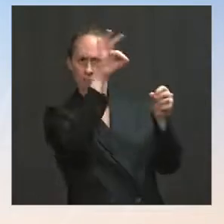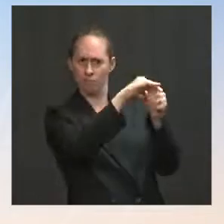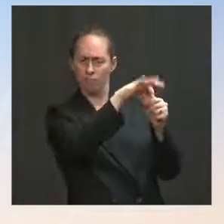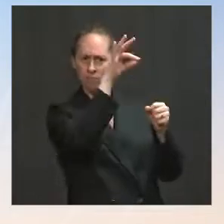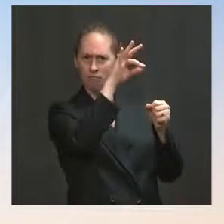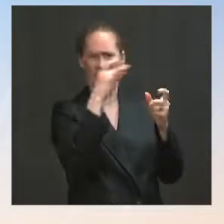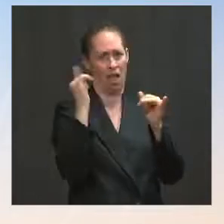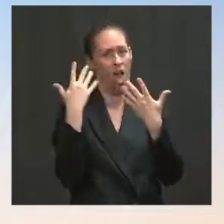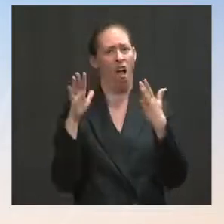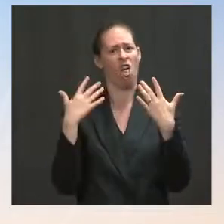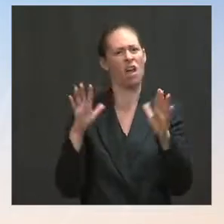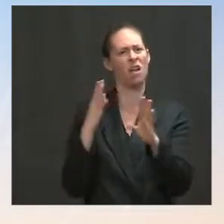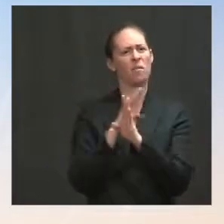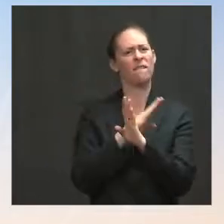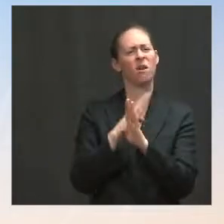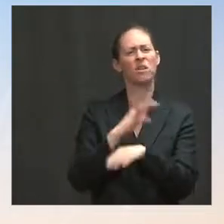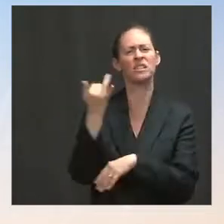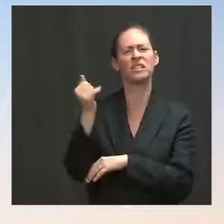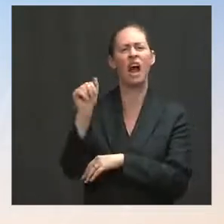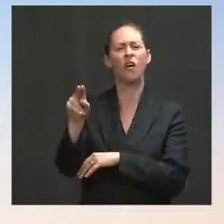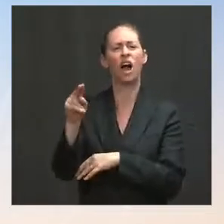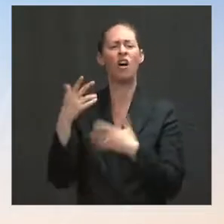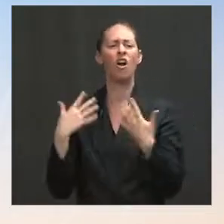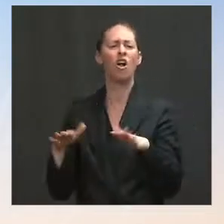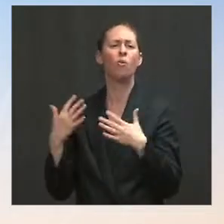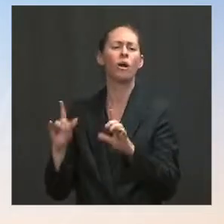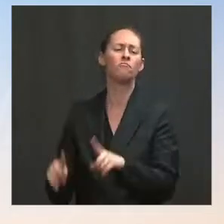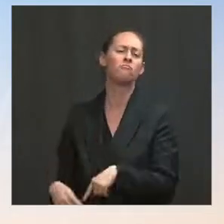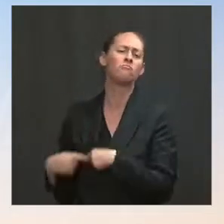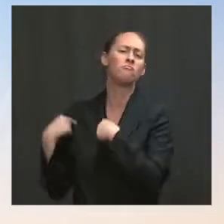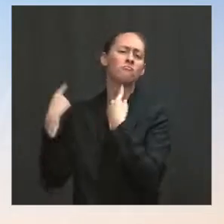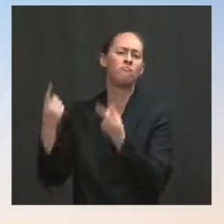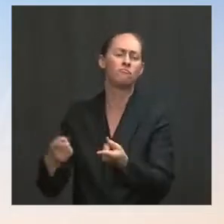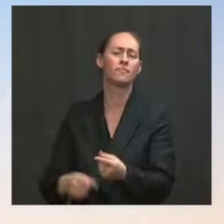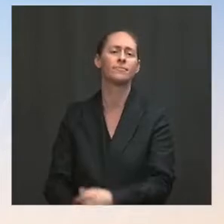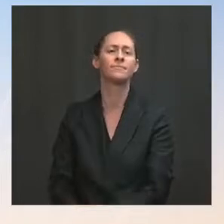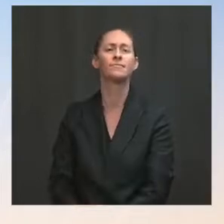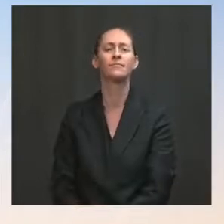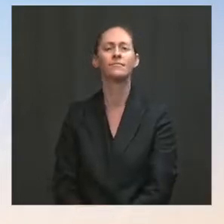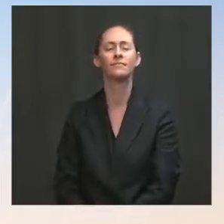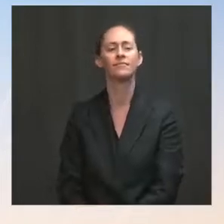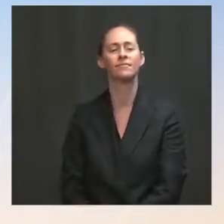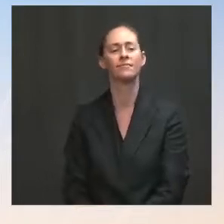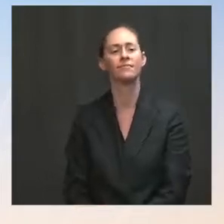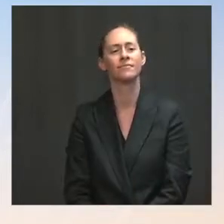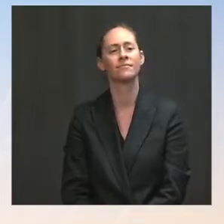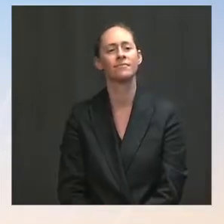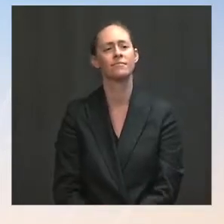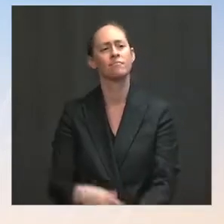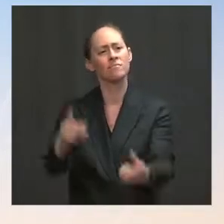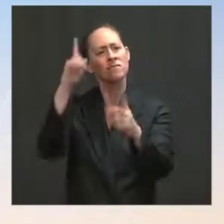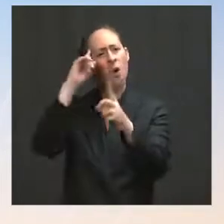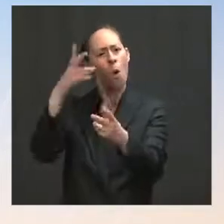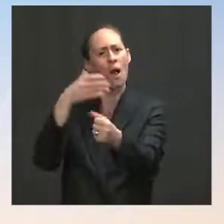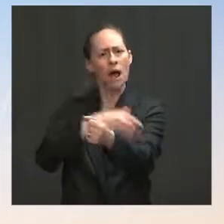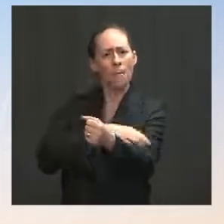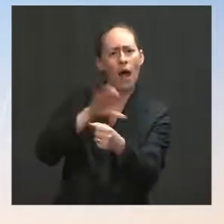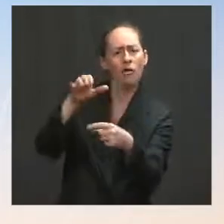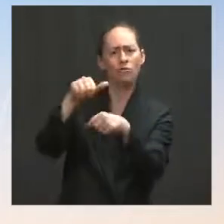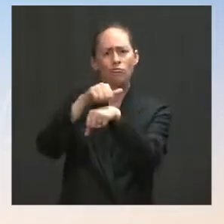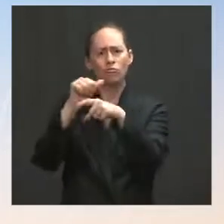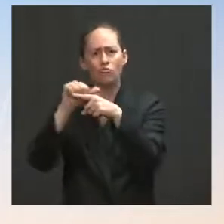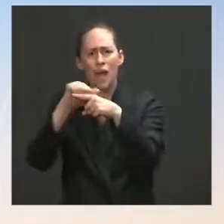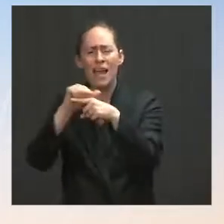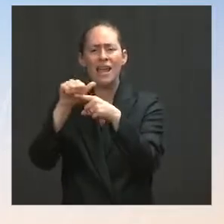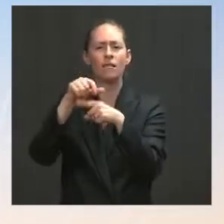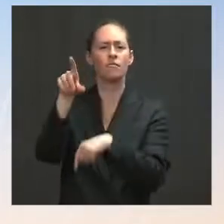working with directly with in lifting up, empowering, and training Haiti's law enforcement, improving, I